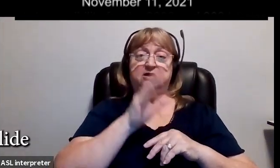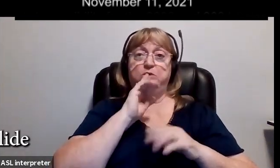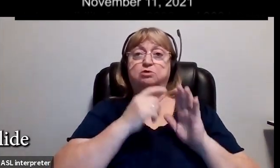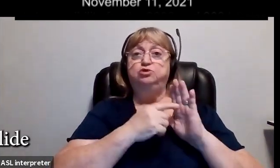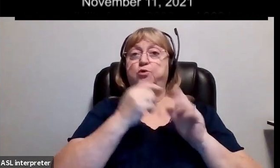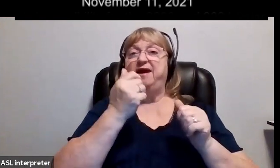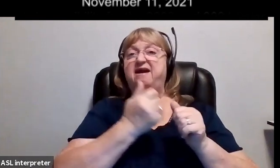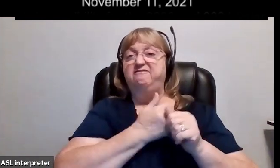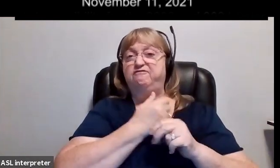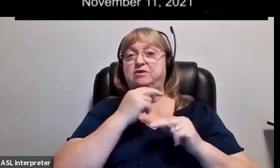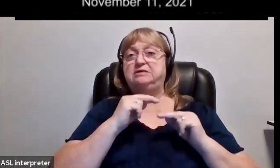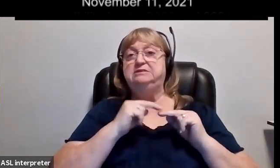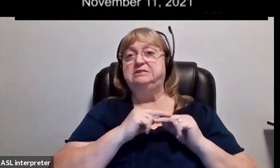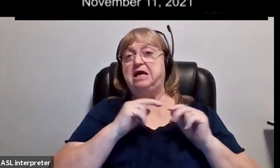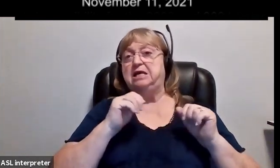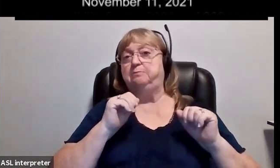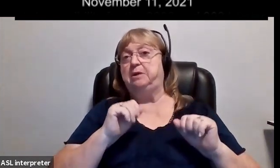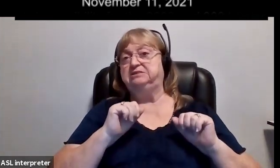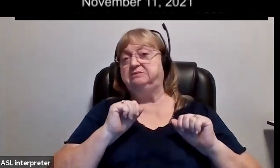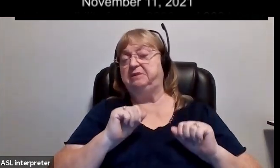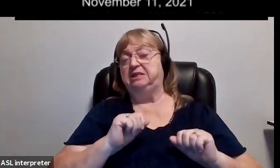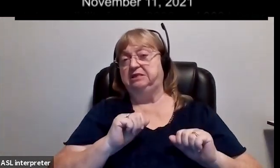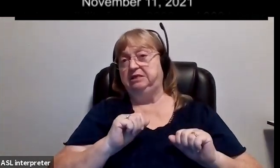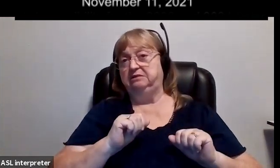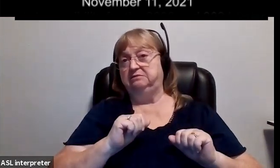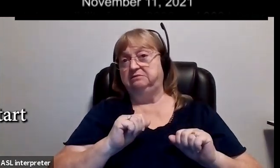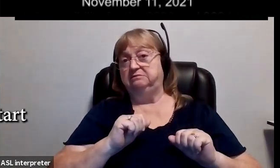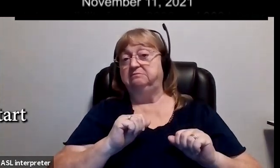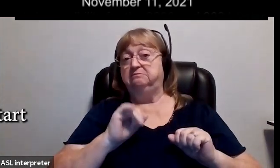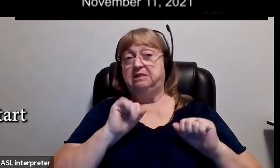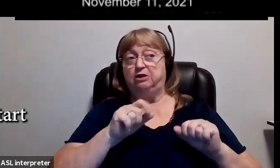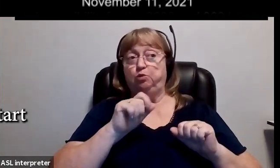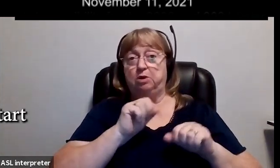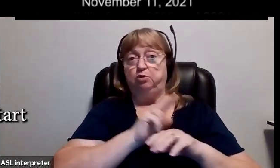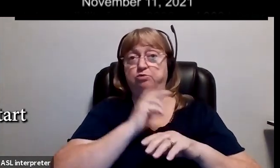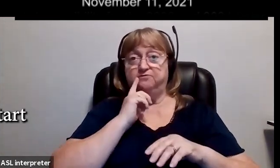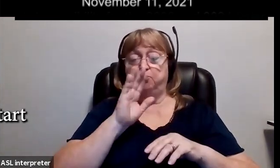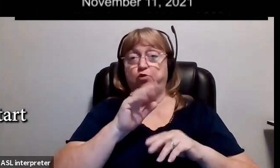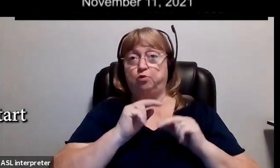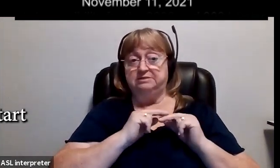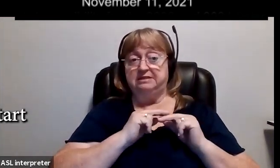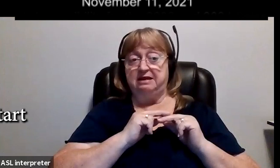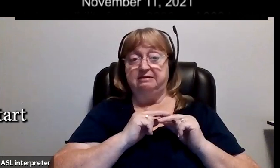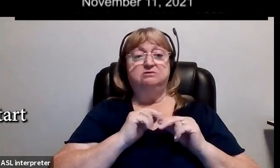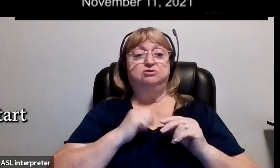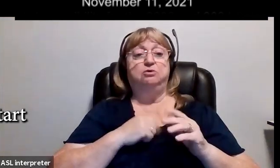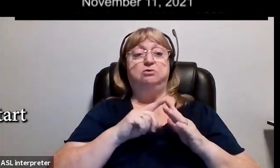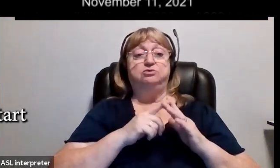single slide possibility that you could have on your slides. What you